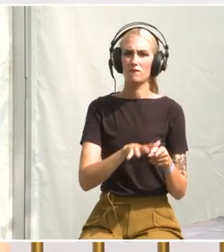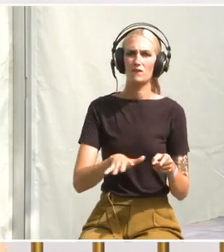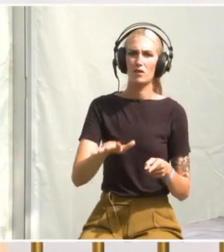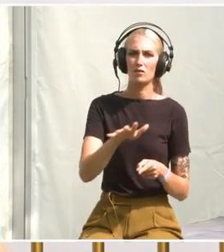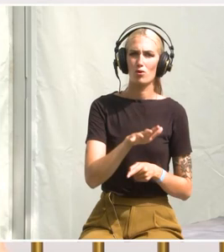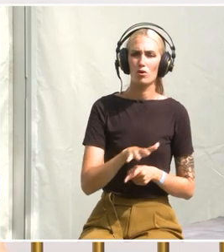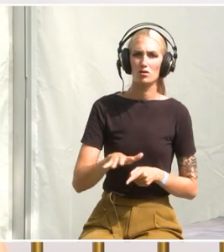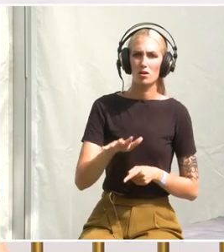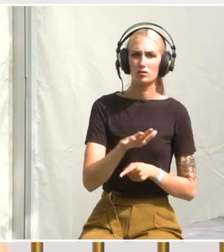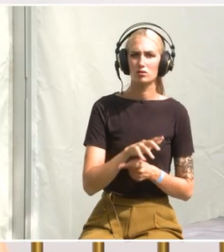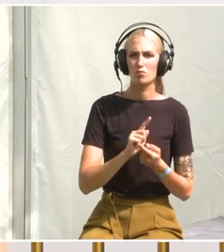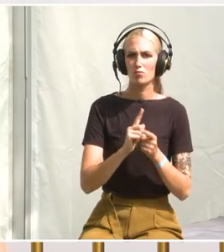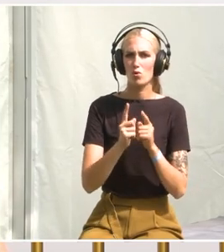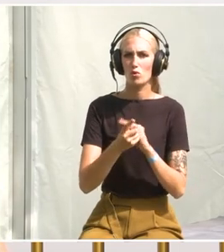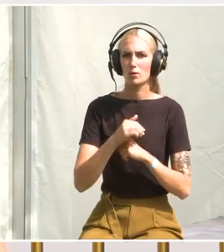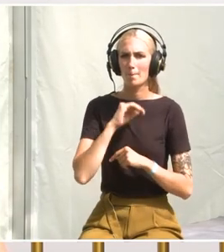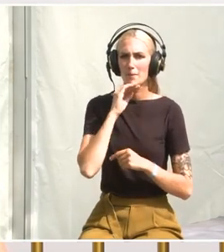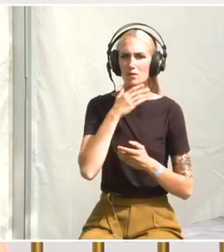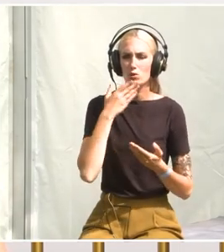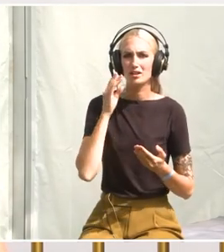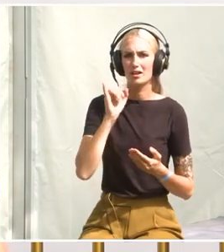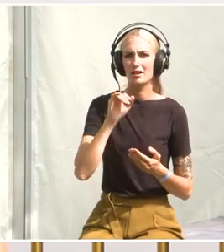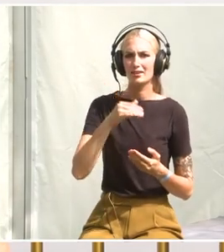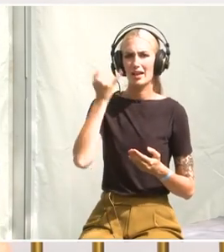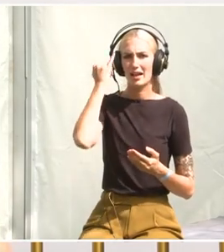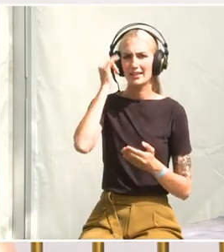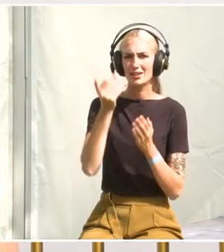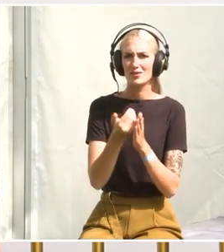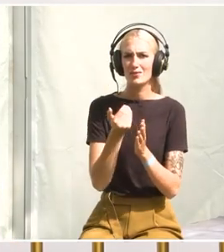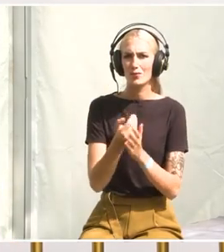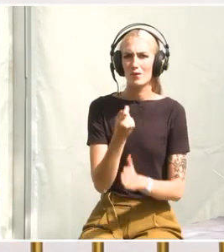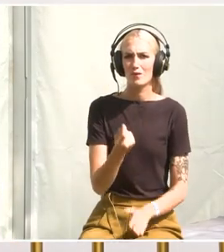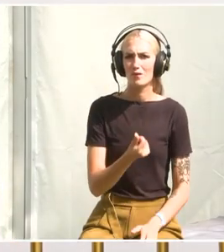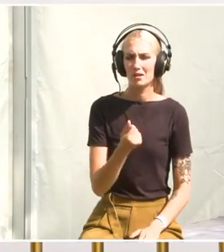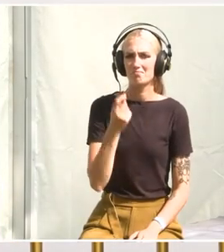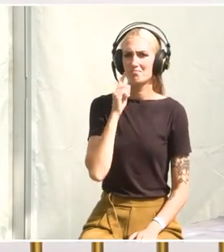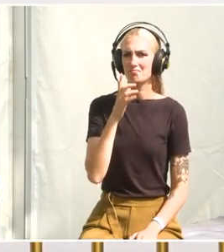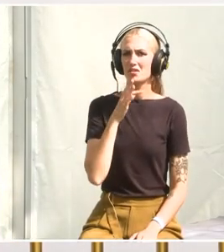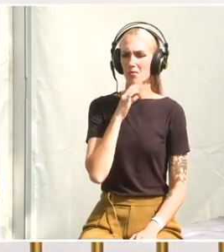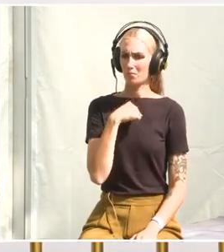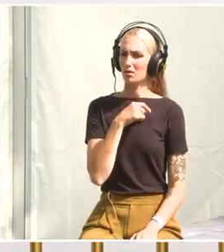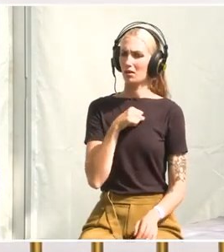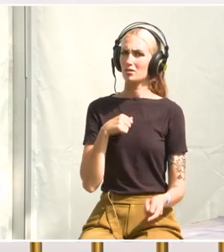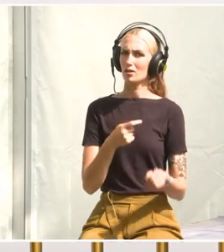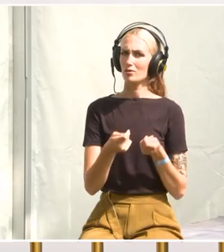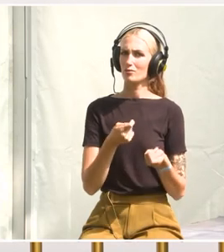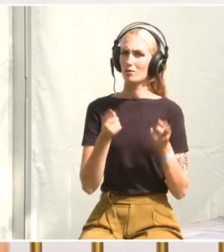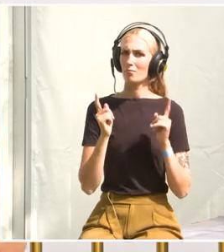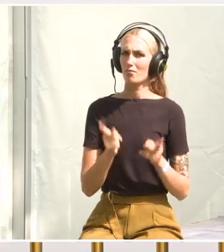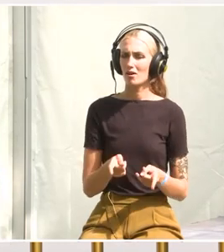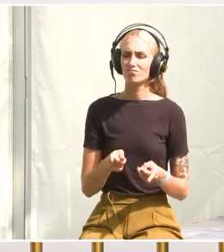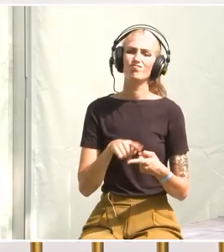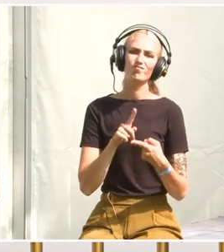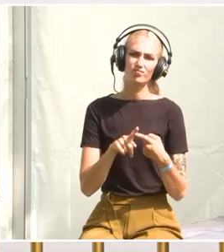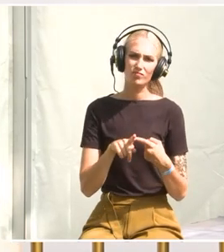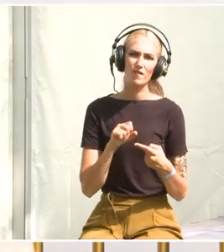or not enough innovation in the IT. And I understood that if I have to lead this through, I have to first understand it